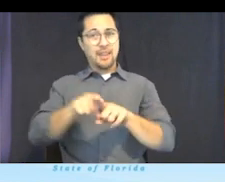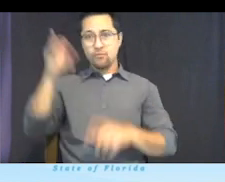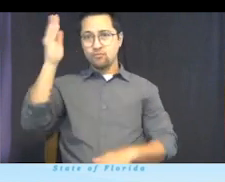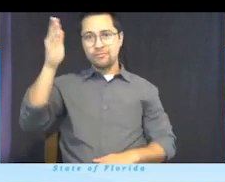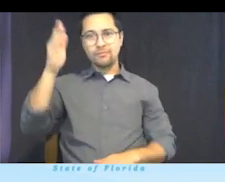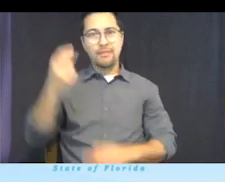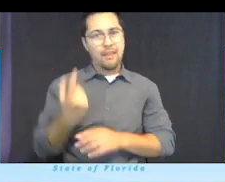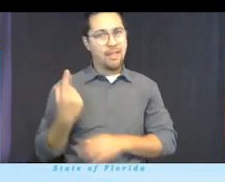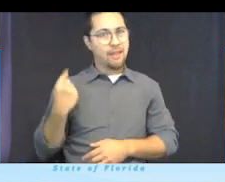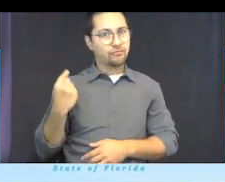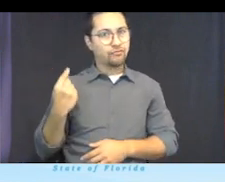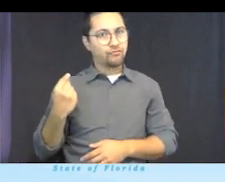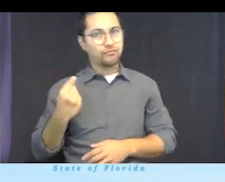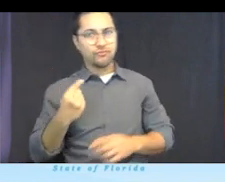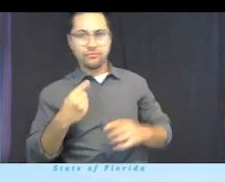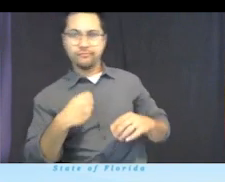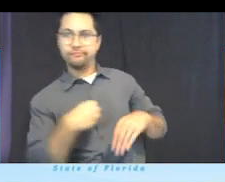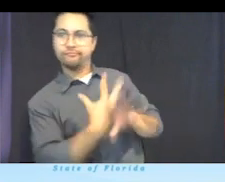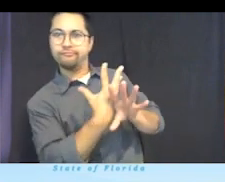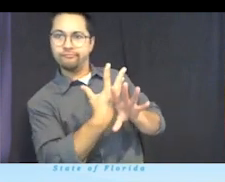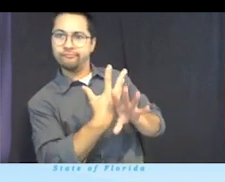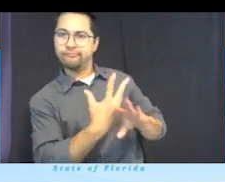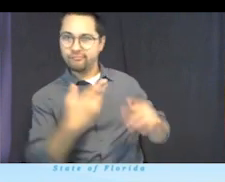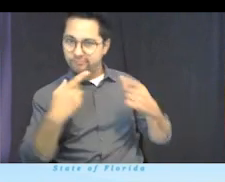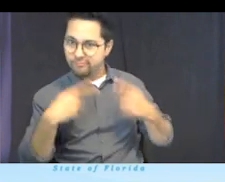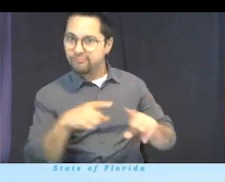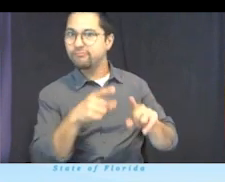virtually when we were in the middle of COVID.